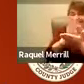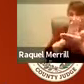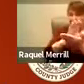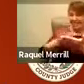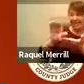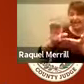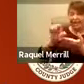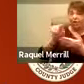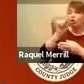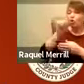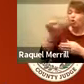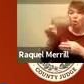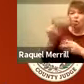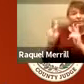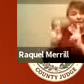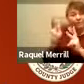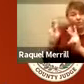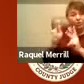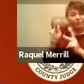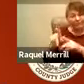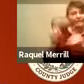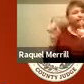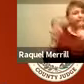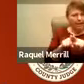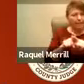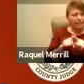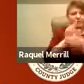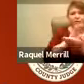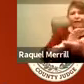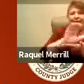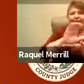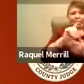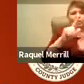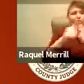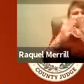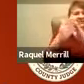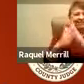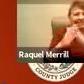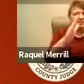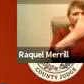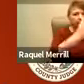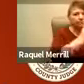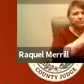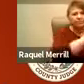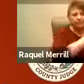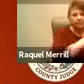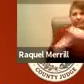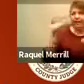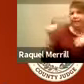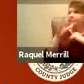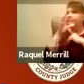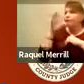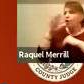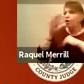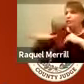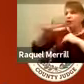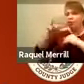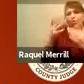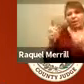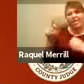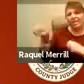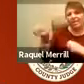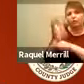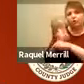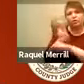to those people in the same way that it was allocated to municipalities. We wanted for them to use it for